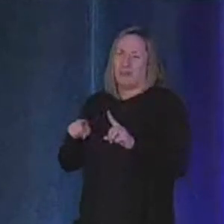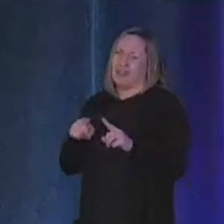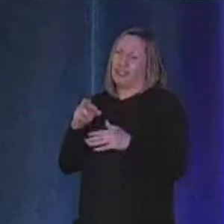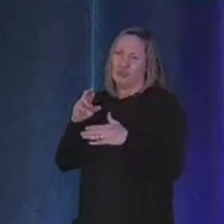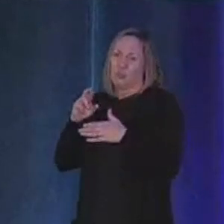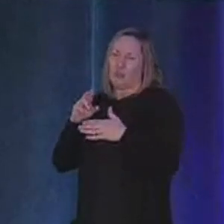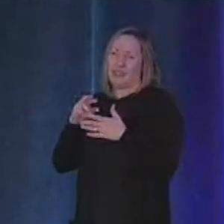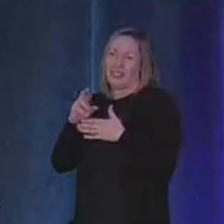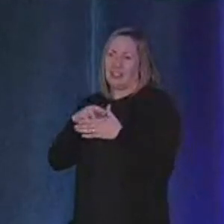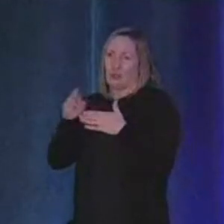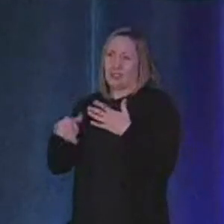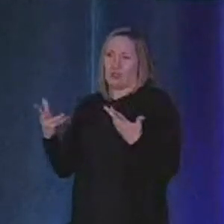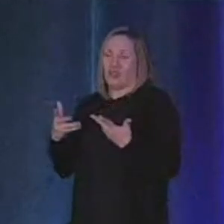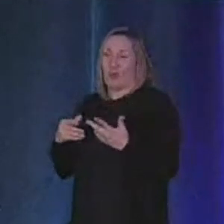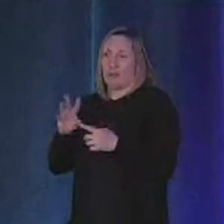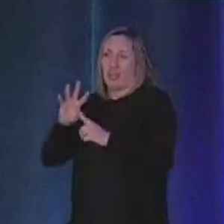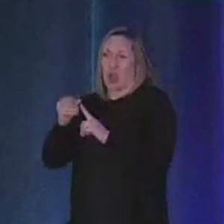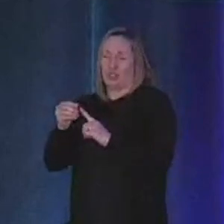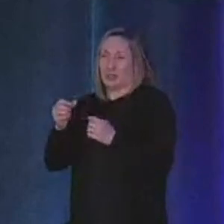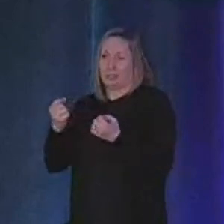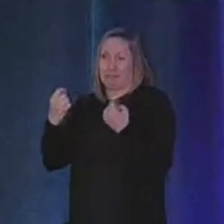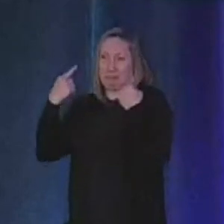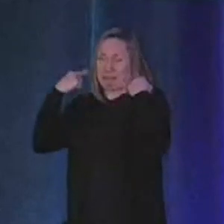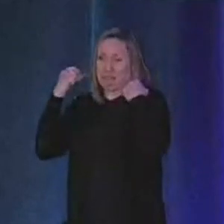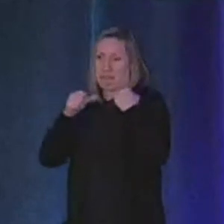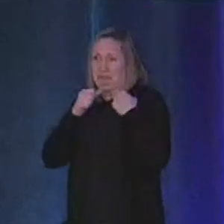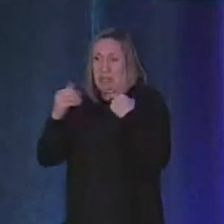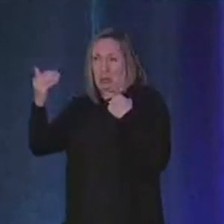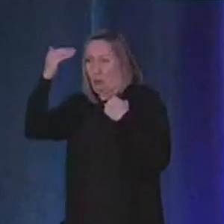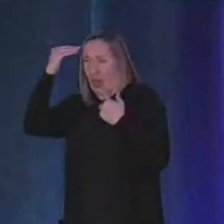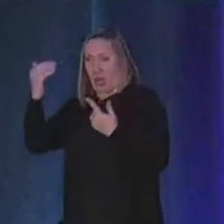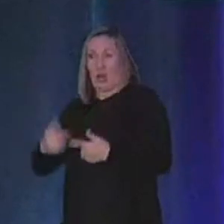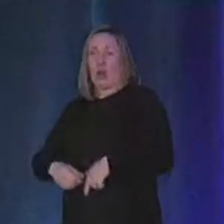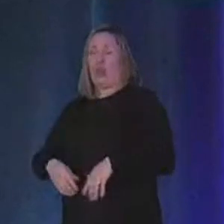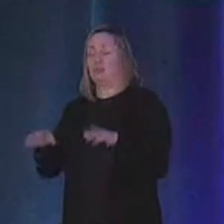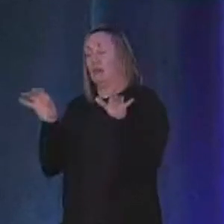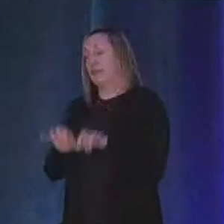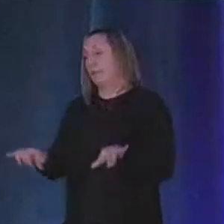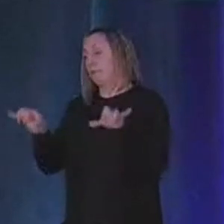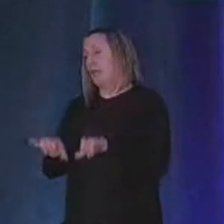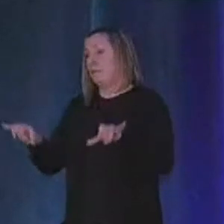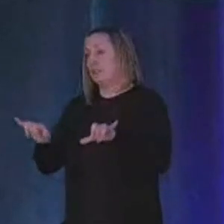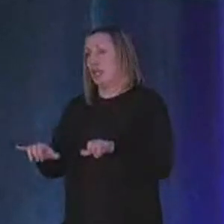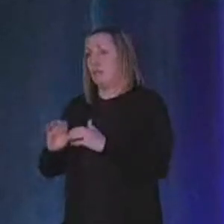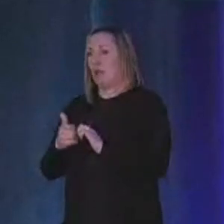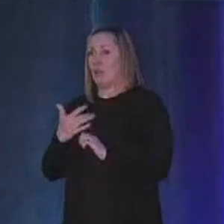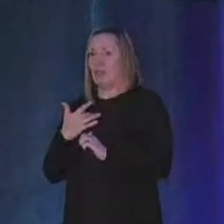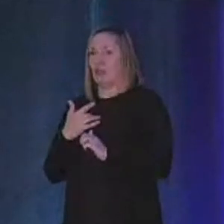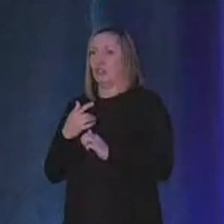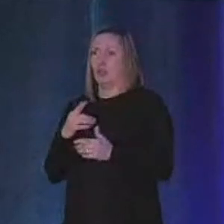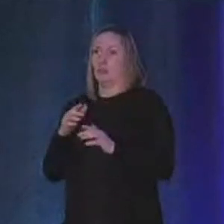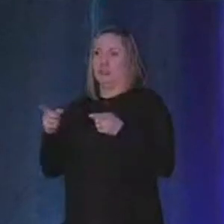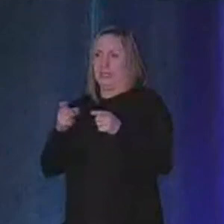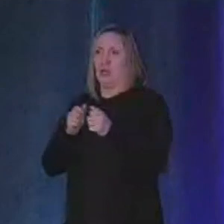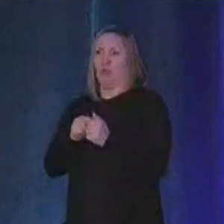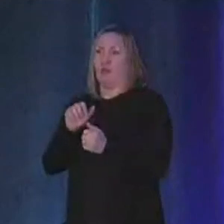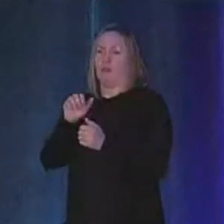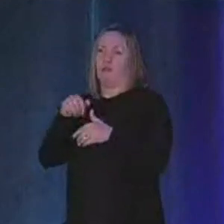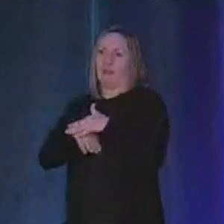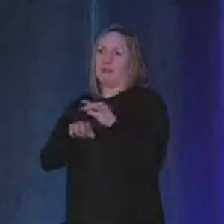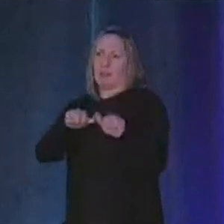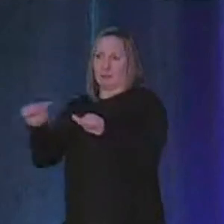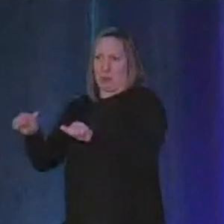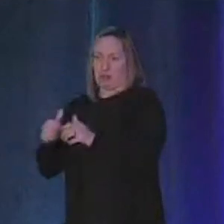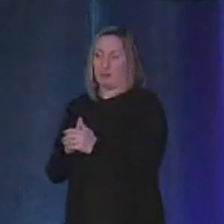culturally unaware and just like going with status quo about what the mind think is about treating accessibility. So I